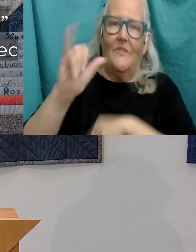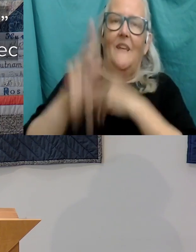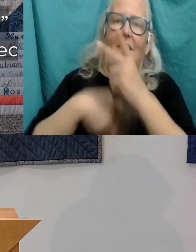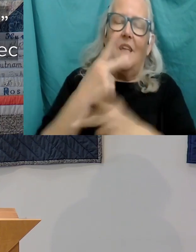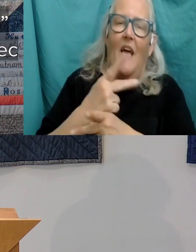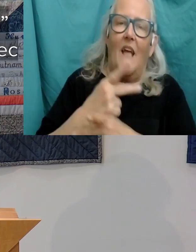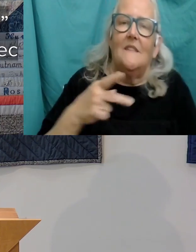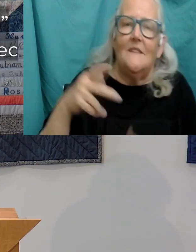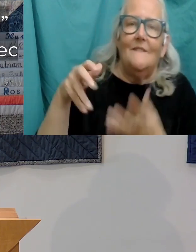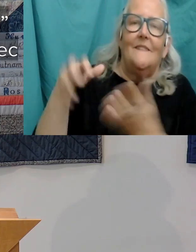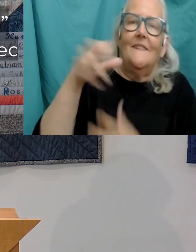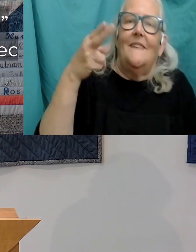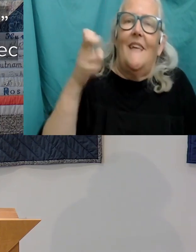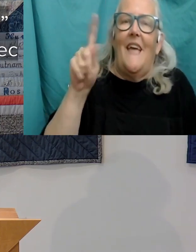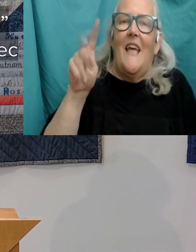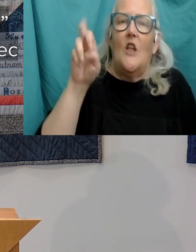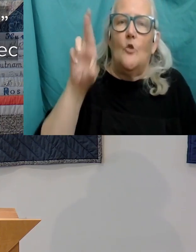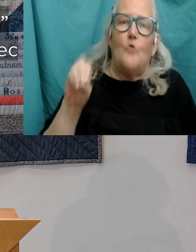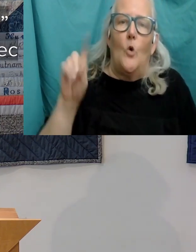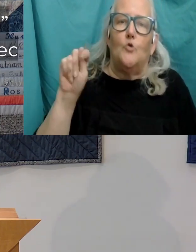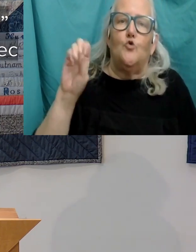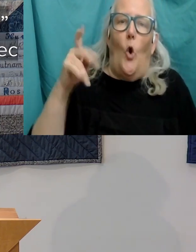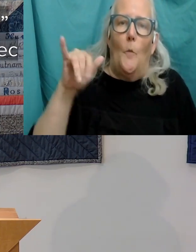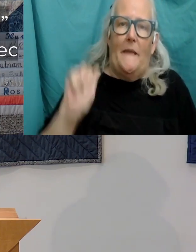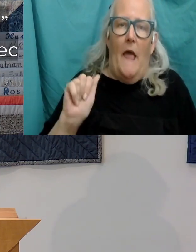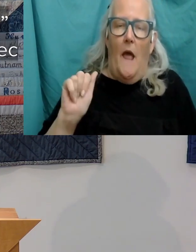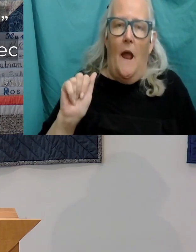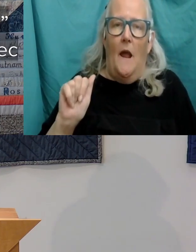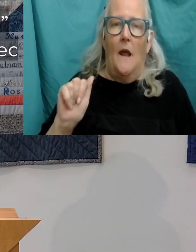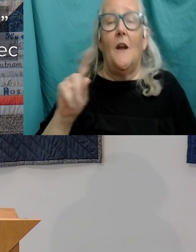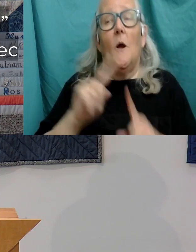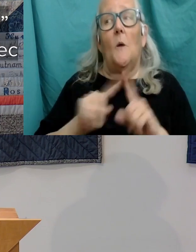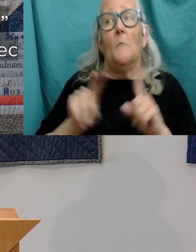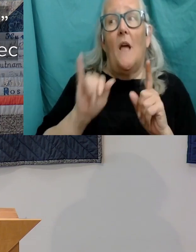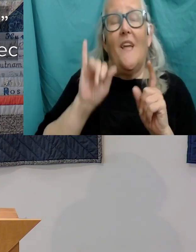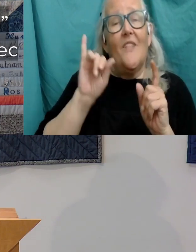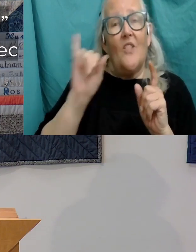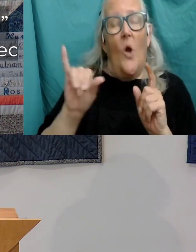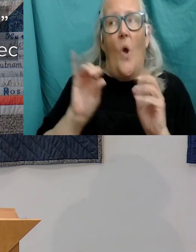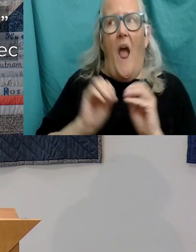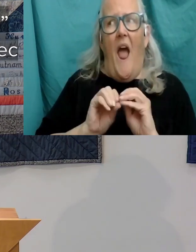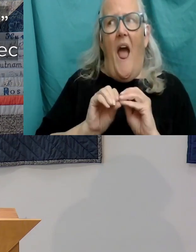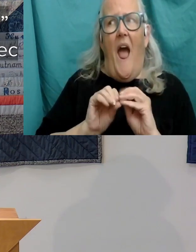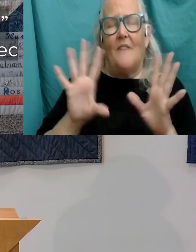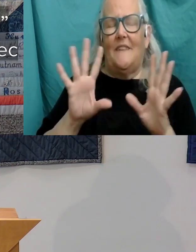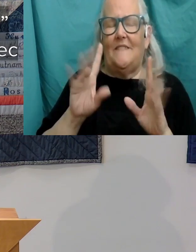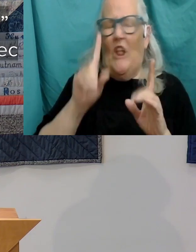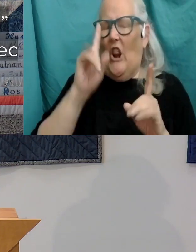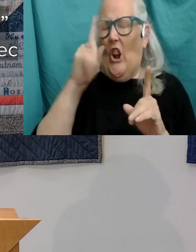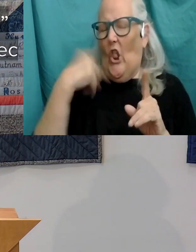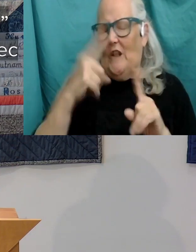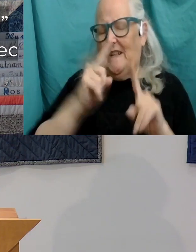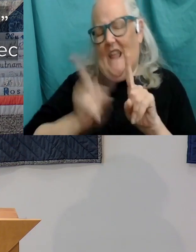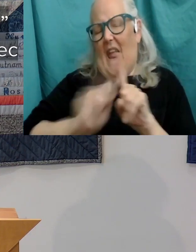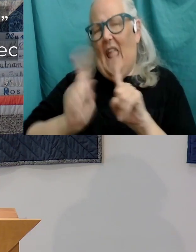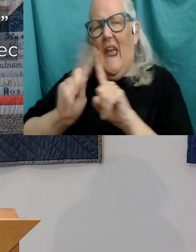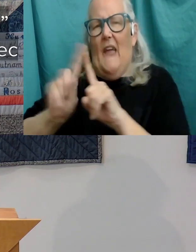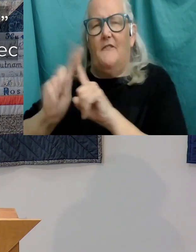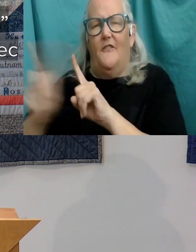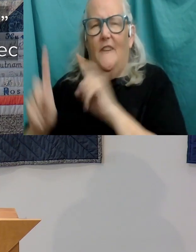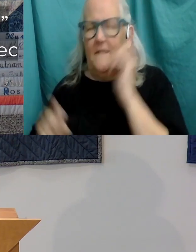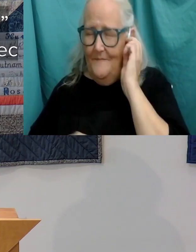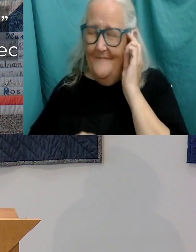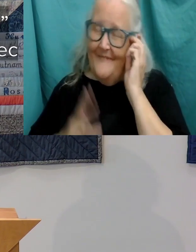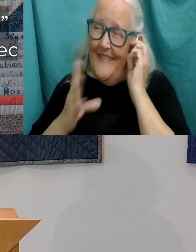group. But the heterotopias obviously take quite varied forms, and perhaps no one absolutely universal form